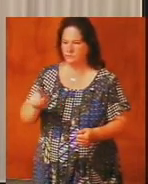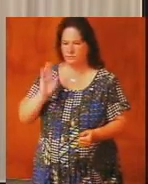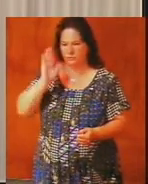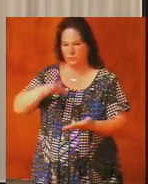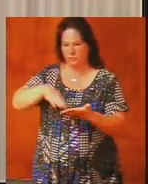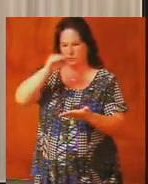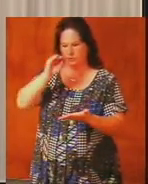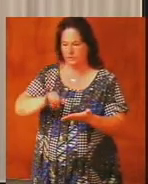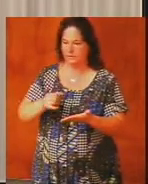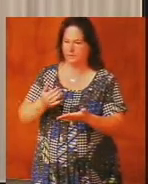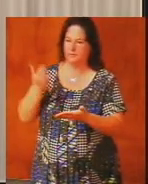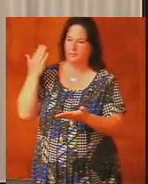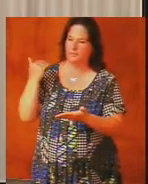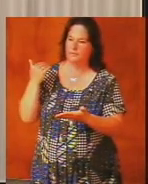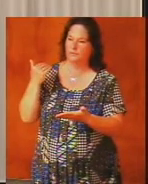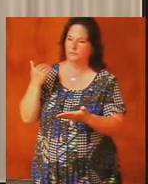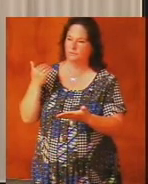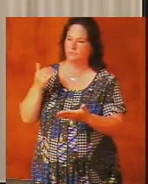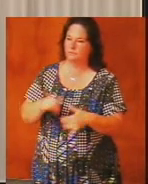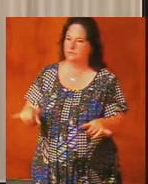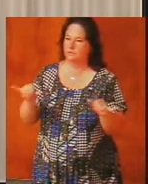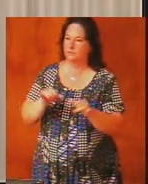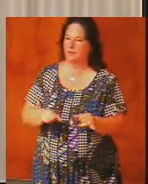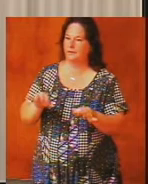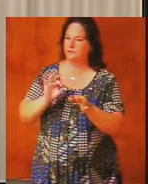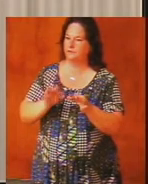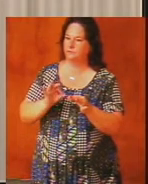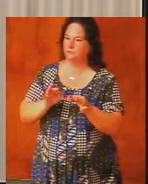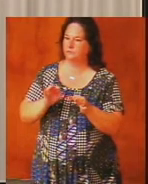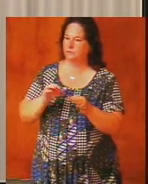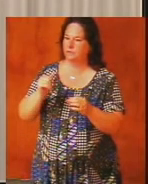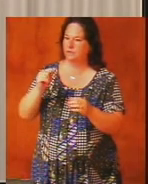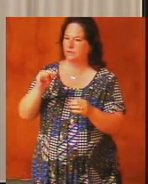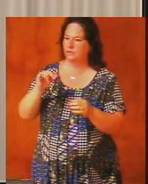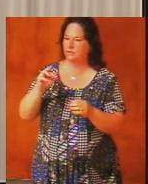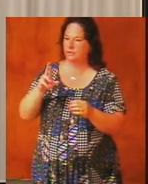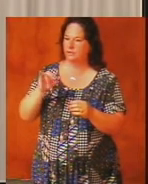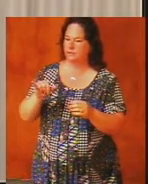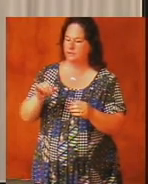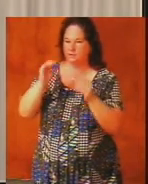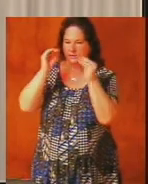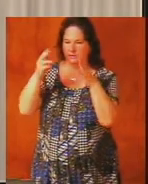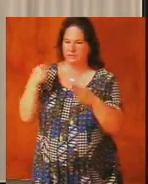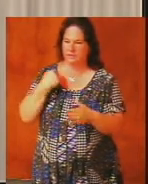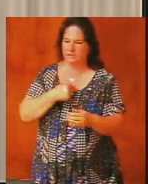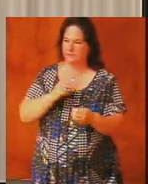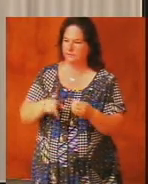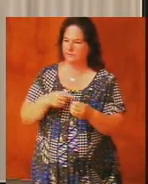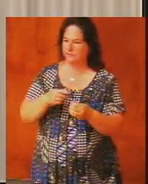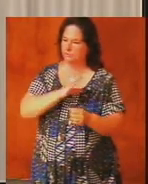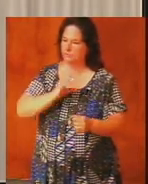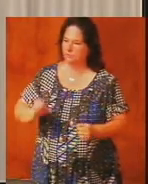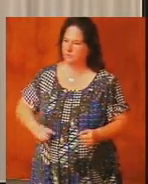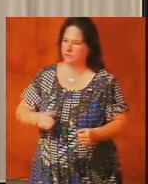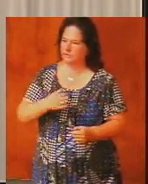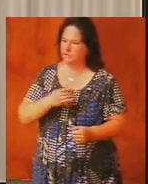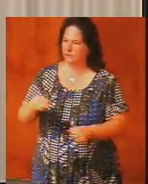years ago it was commonly interpreted as an allegory to teach us about Christ and the